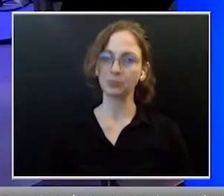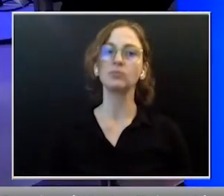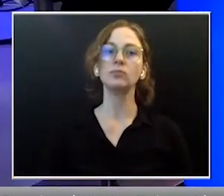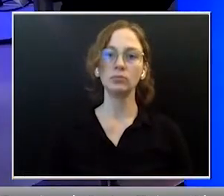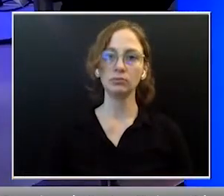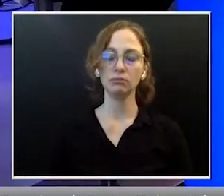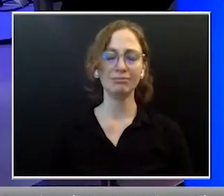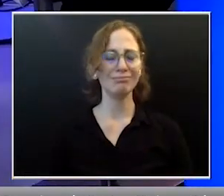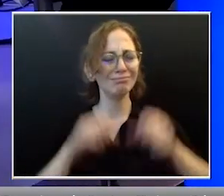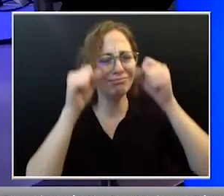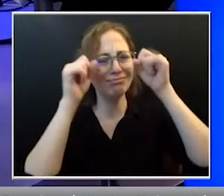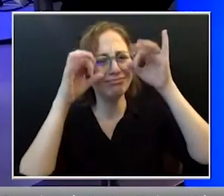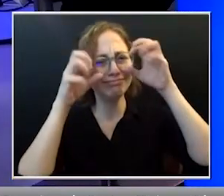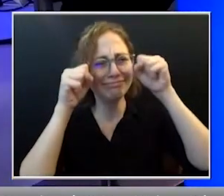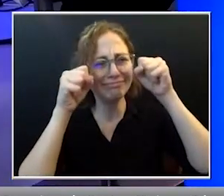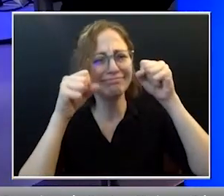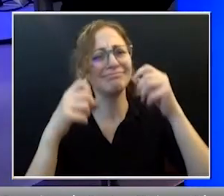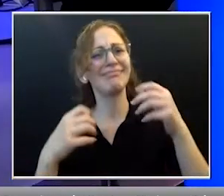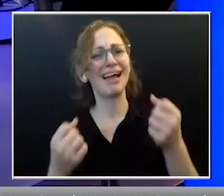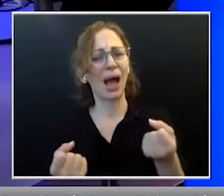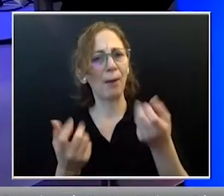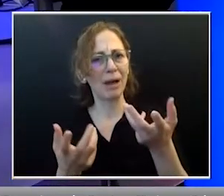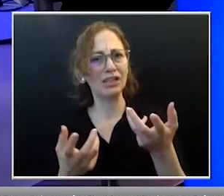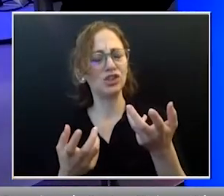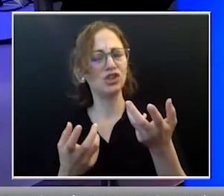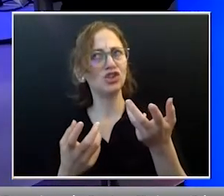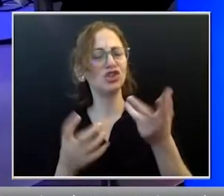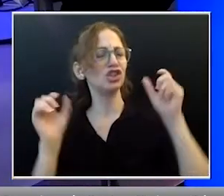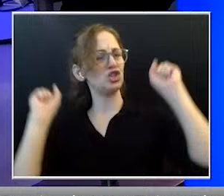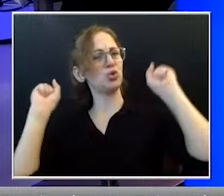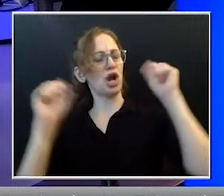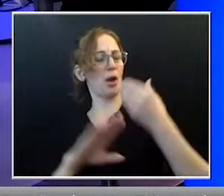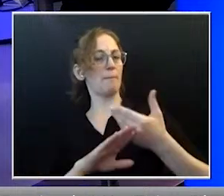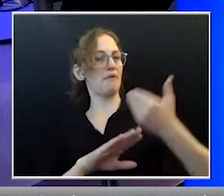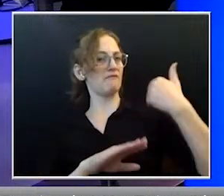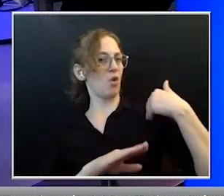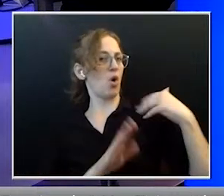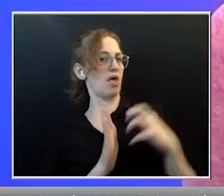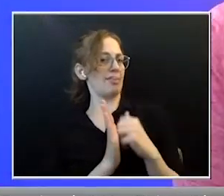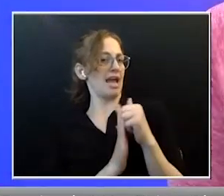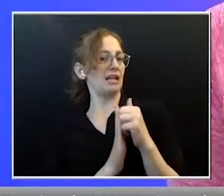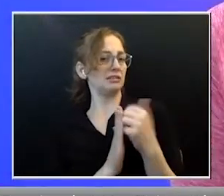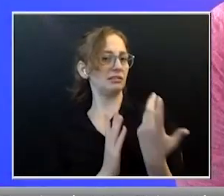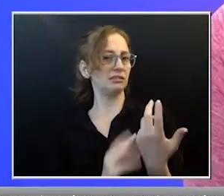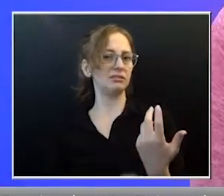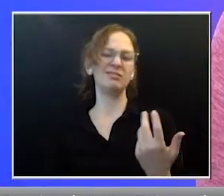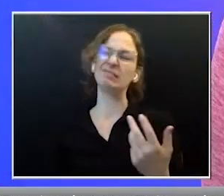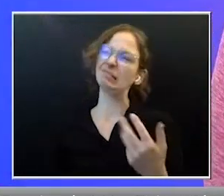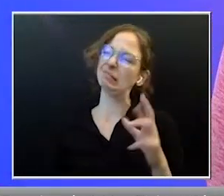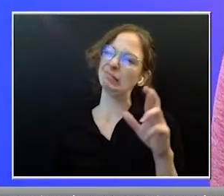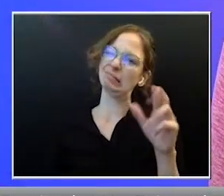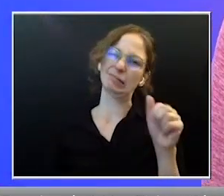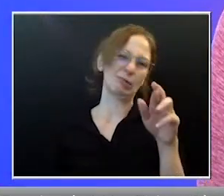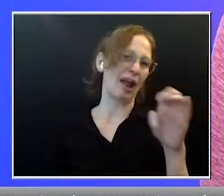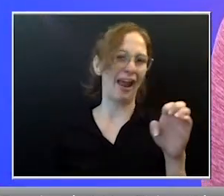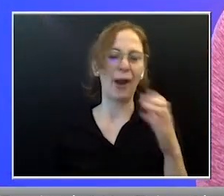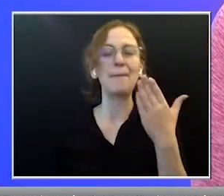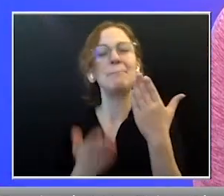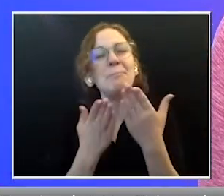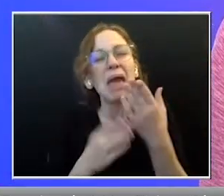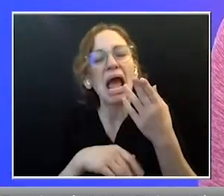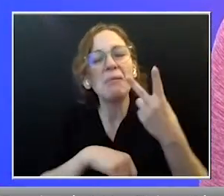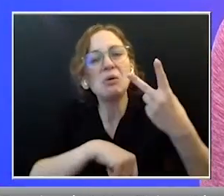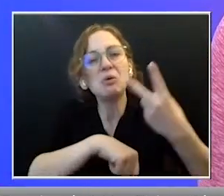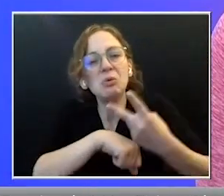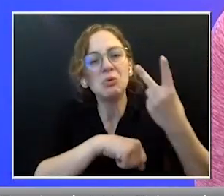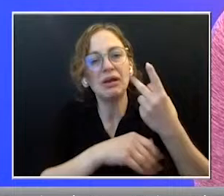How much did you work out before your diagnosis? Not very much. I would work out maybe 2 days a week, and just do a little